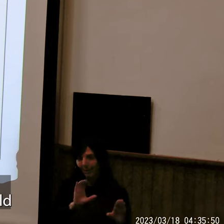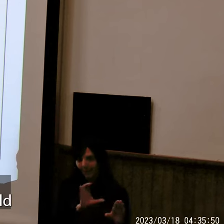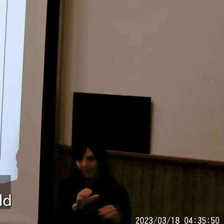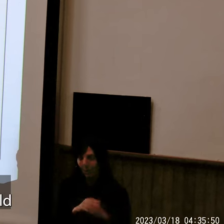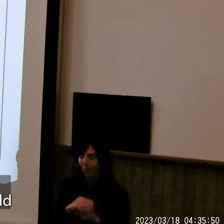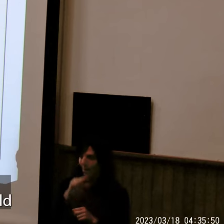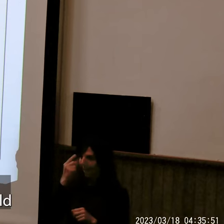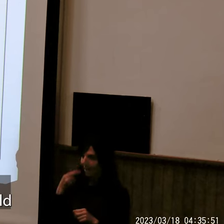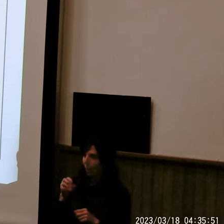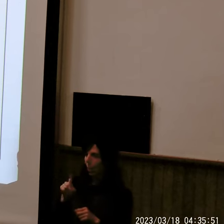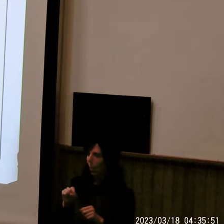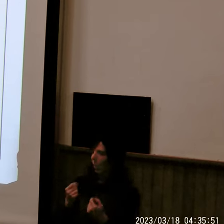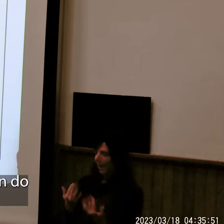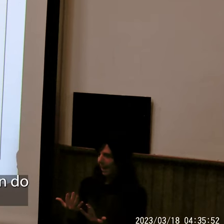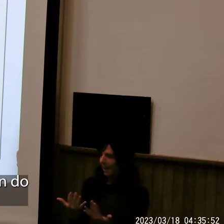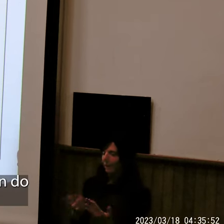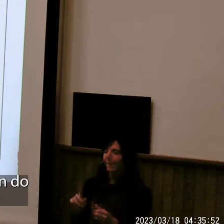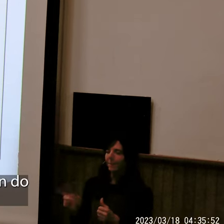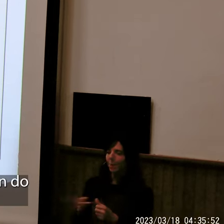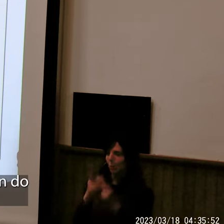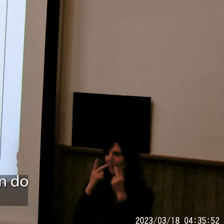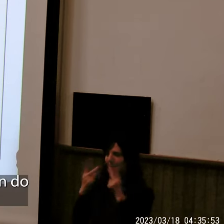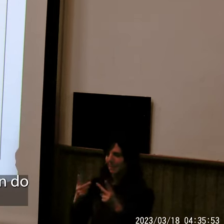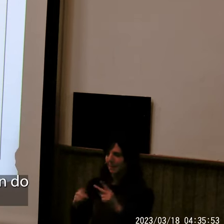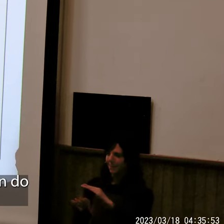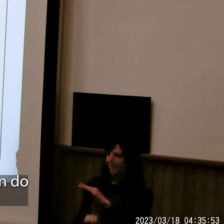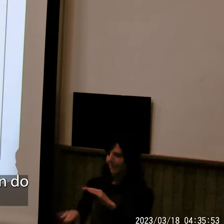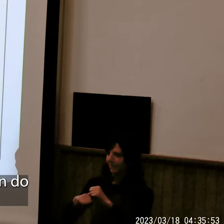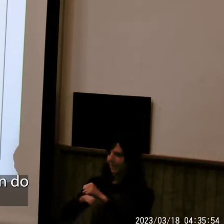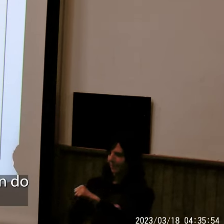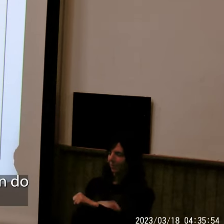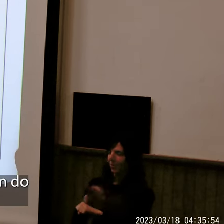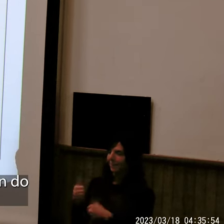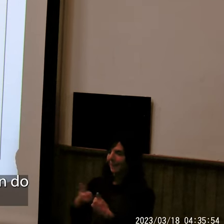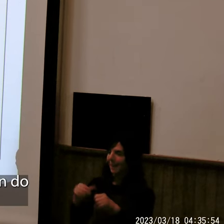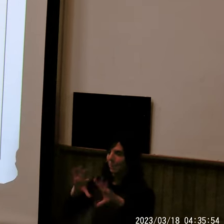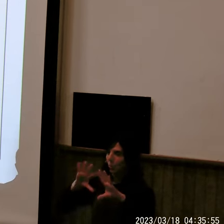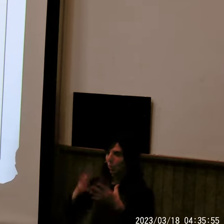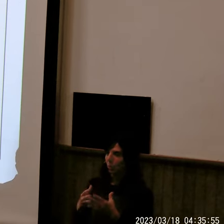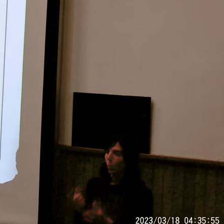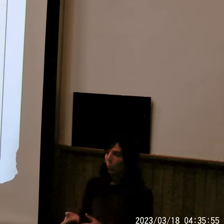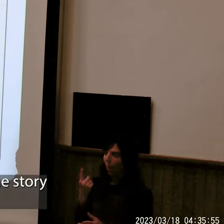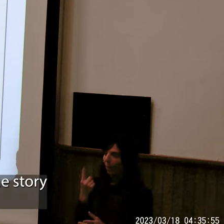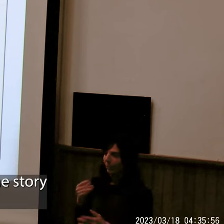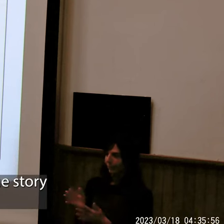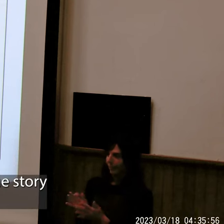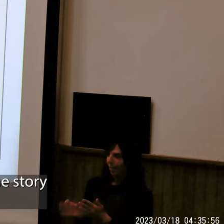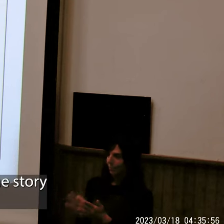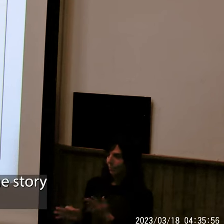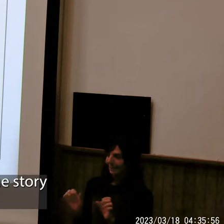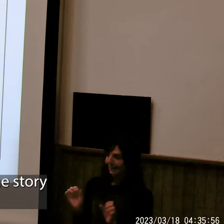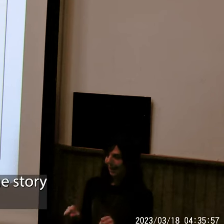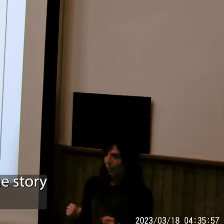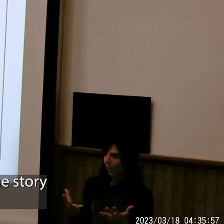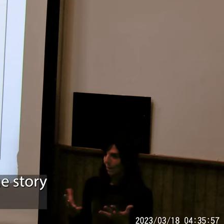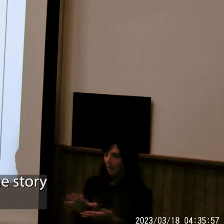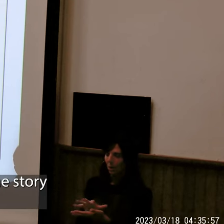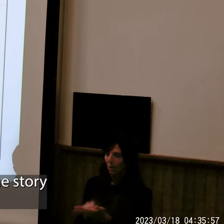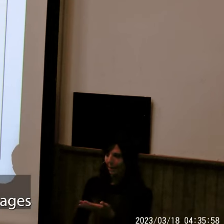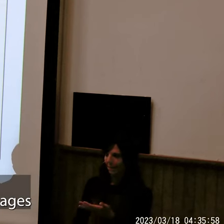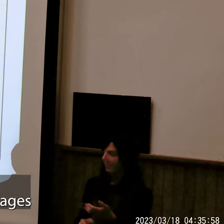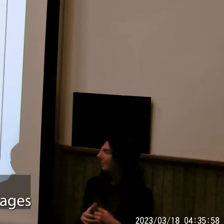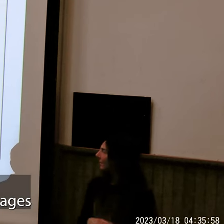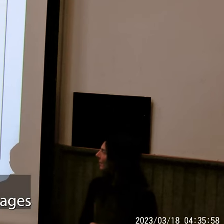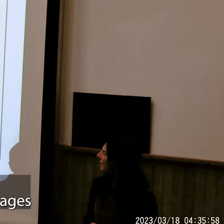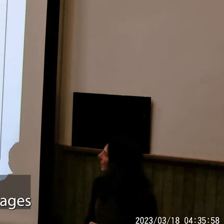this most basic fact of the game world, which is that the only thing you can do is erase. So I mentioned that If Found tells the